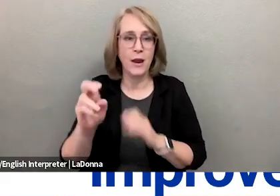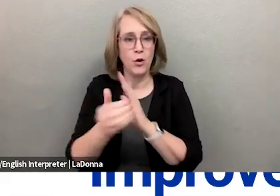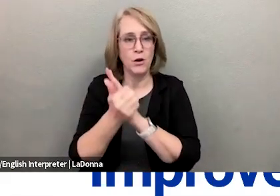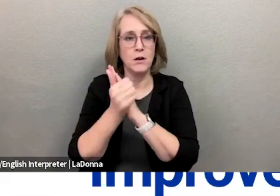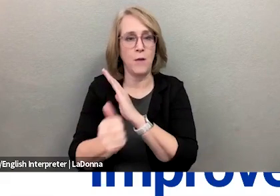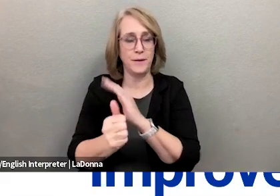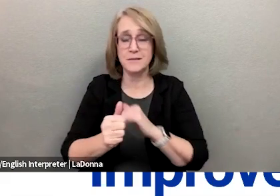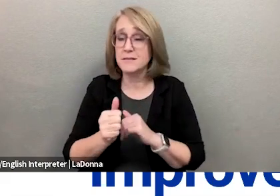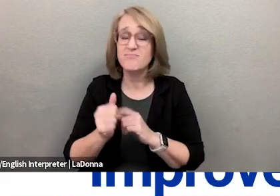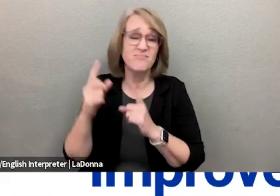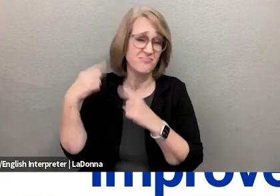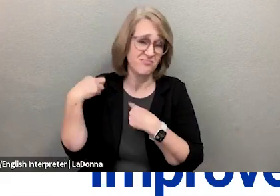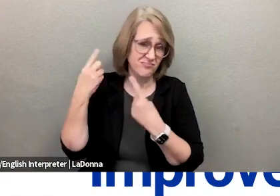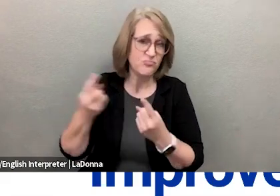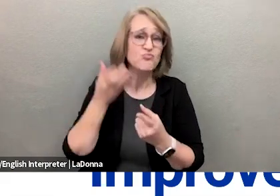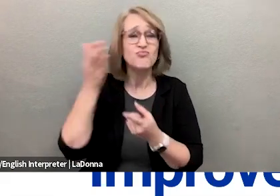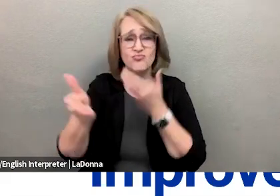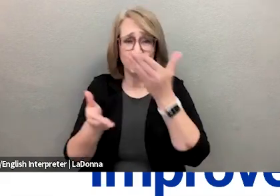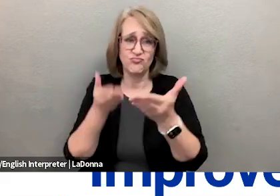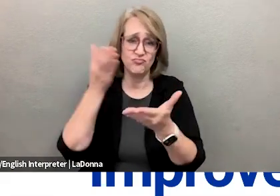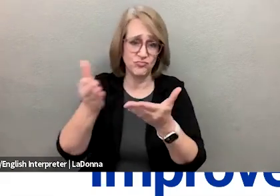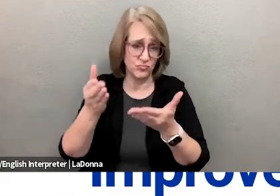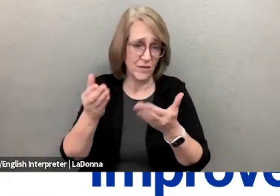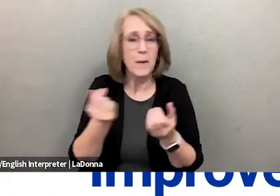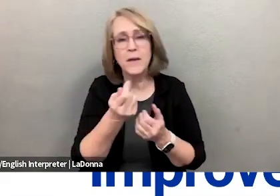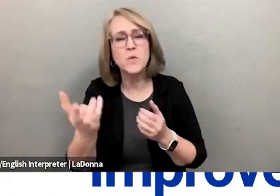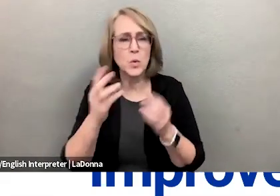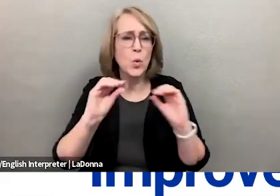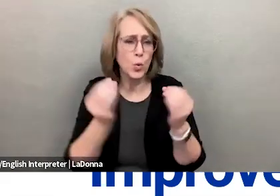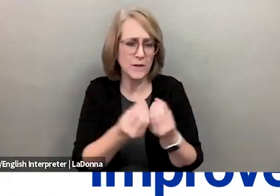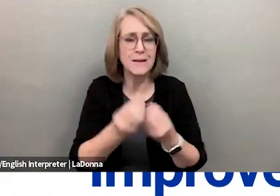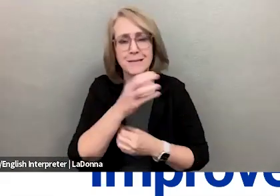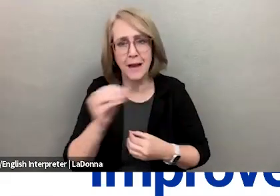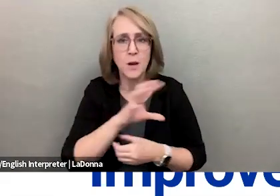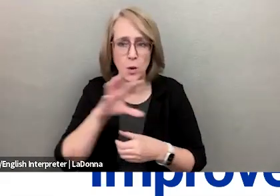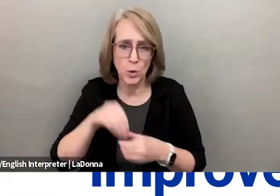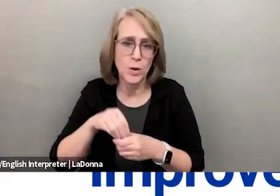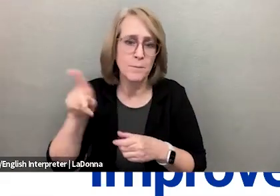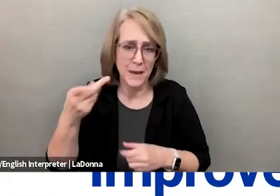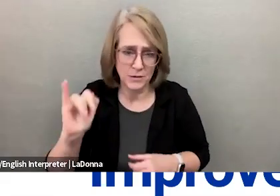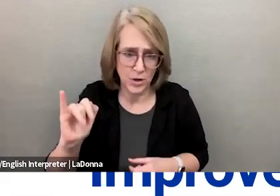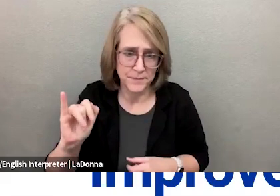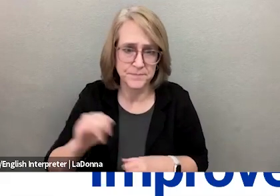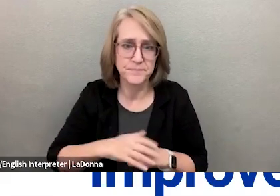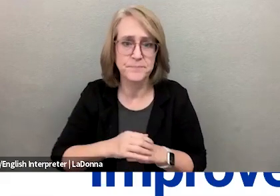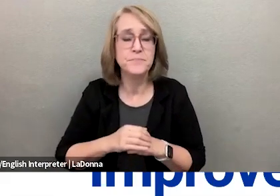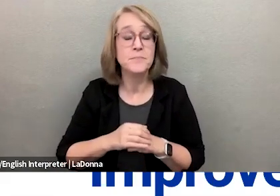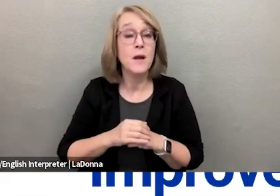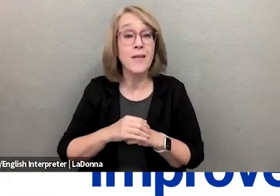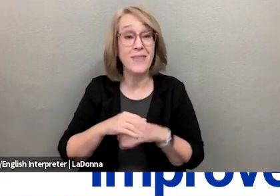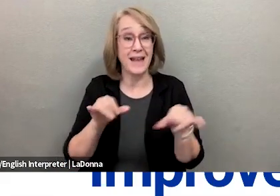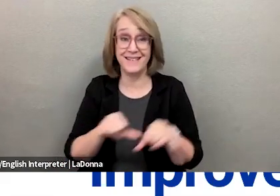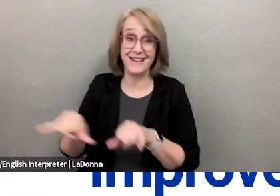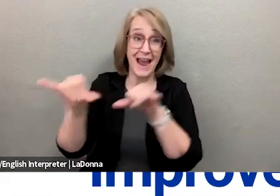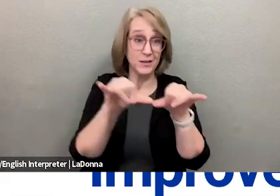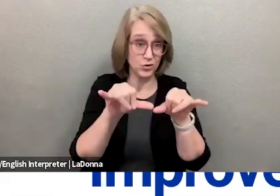including PHI and a few others, which is this idea that we need a national standard that can standardize the type